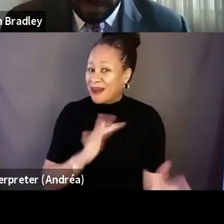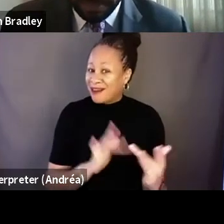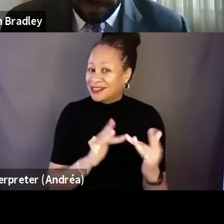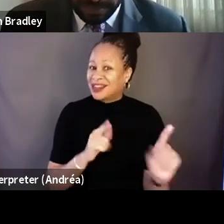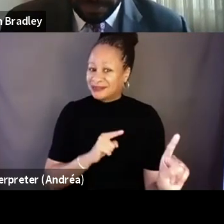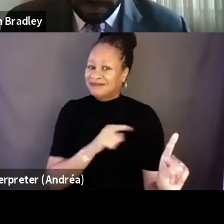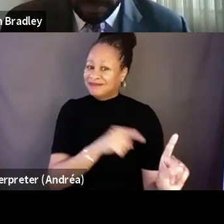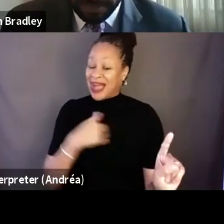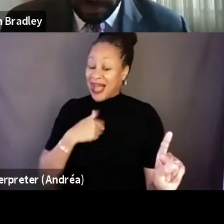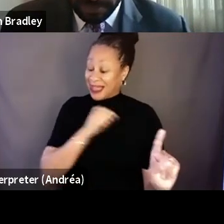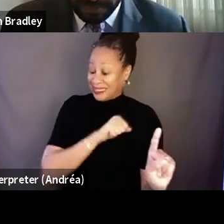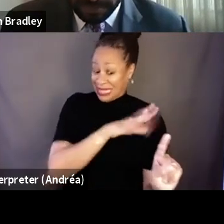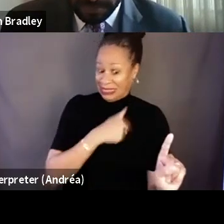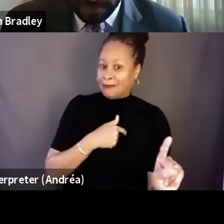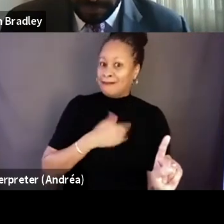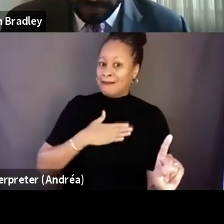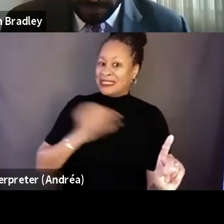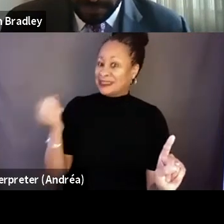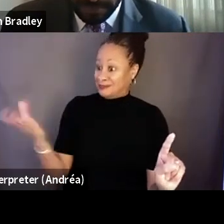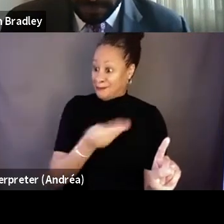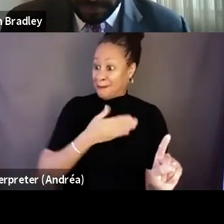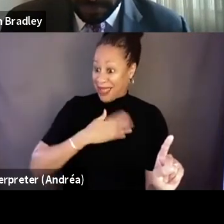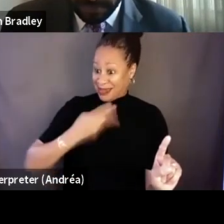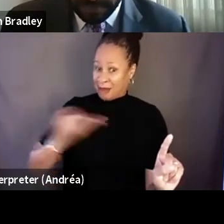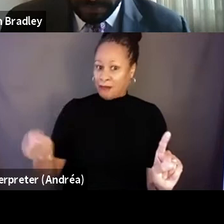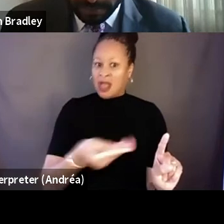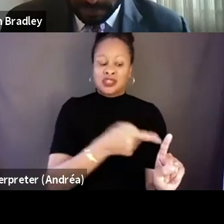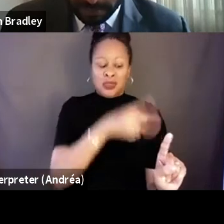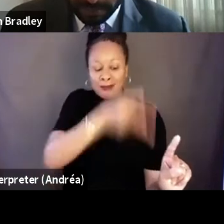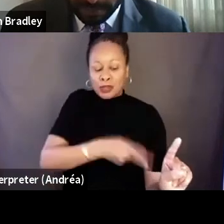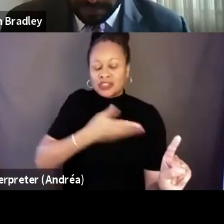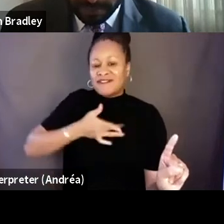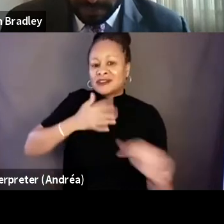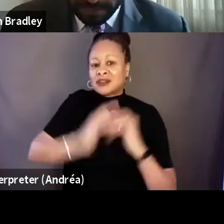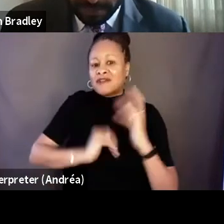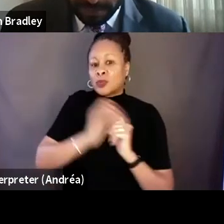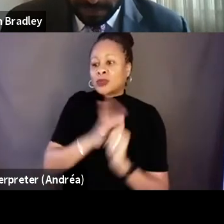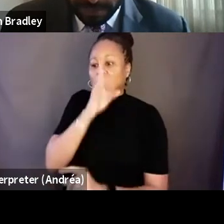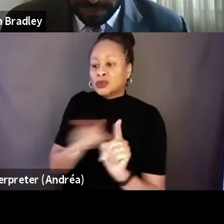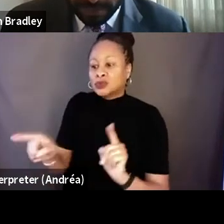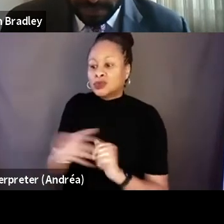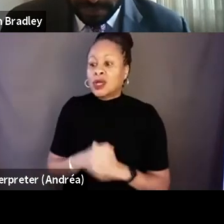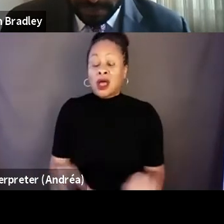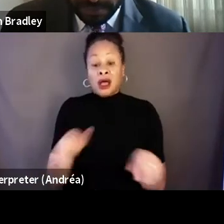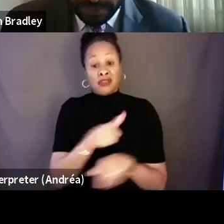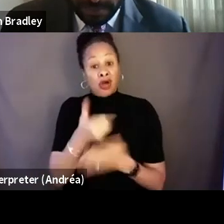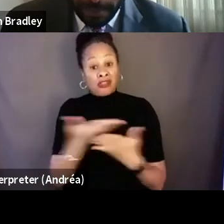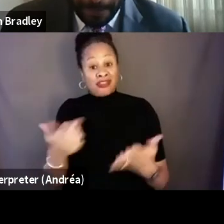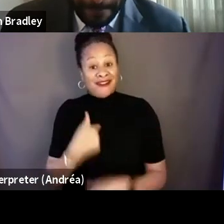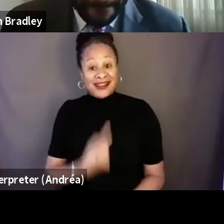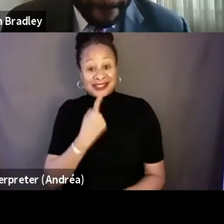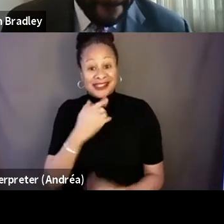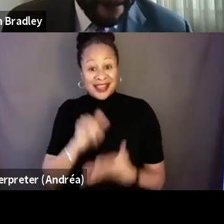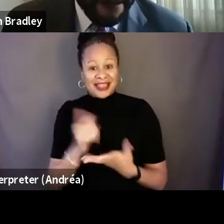I sent them, so that then they would have a certain feeling of comfort. And the other thing that I would say, which is part of what that